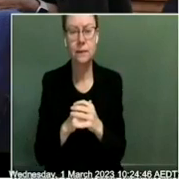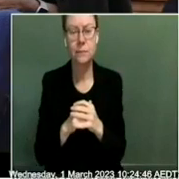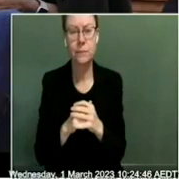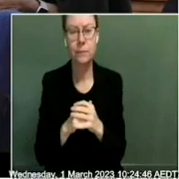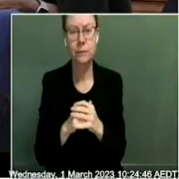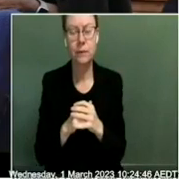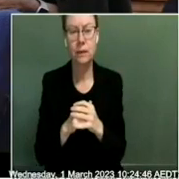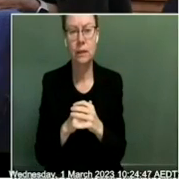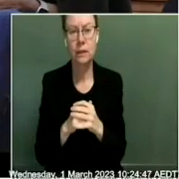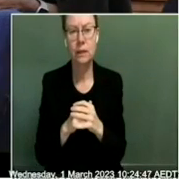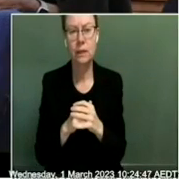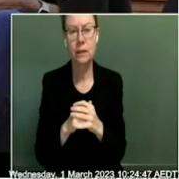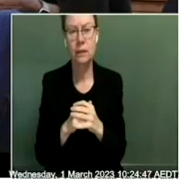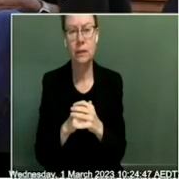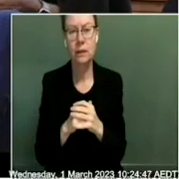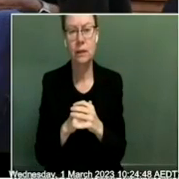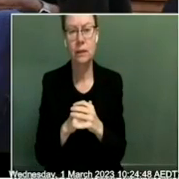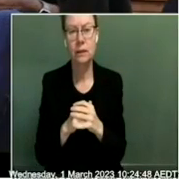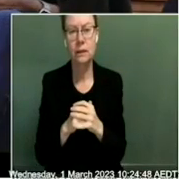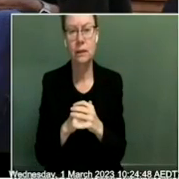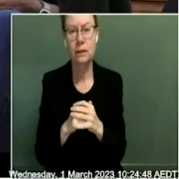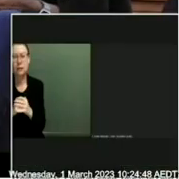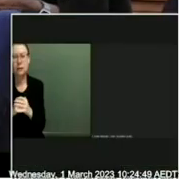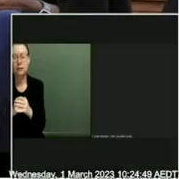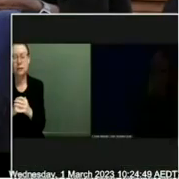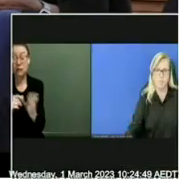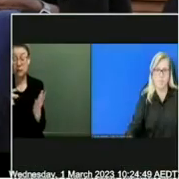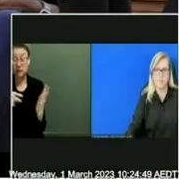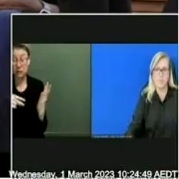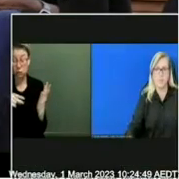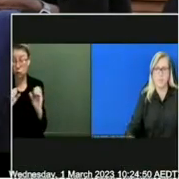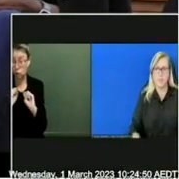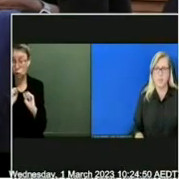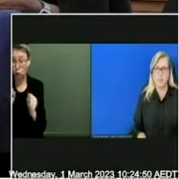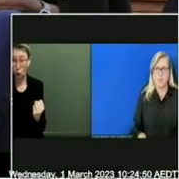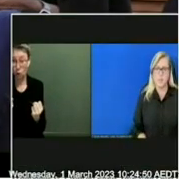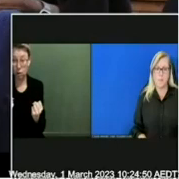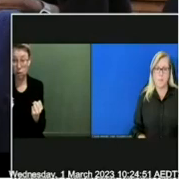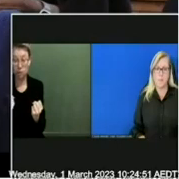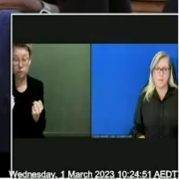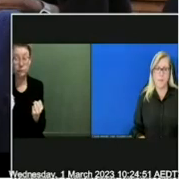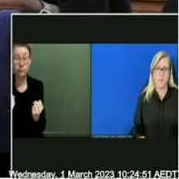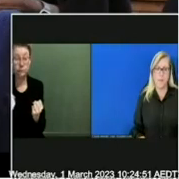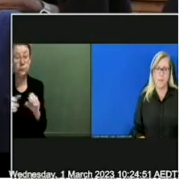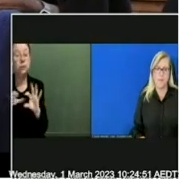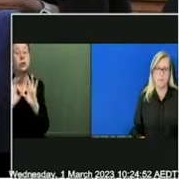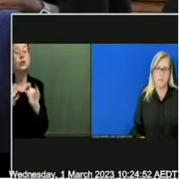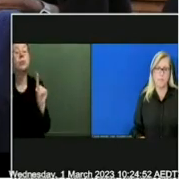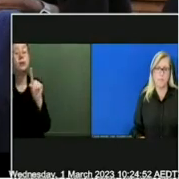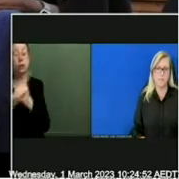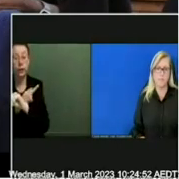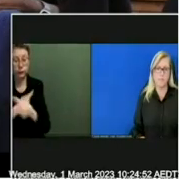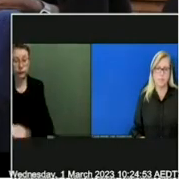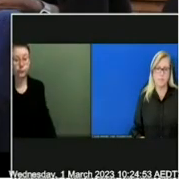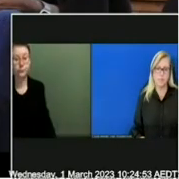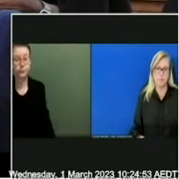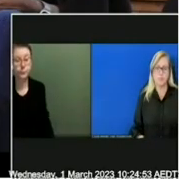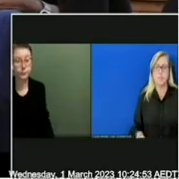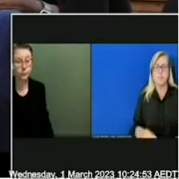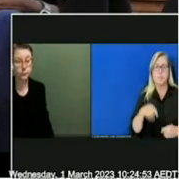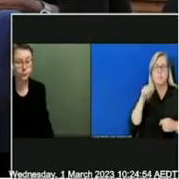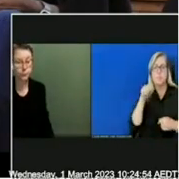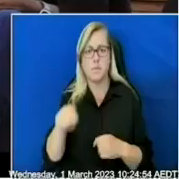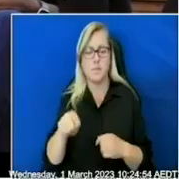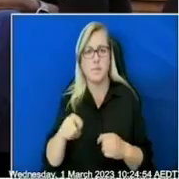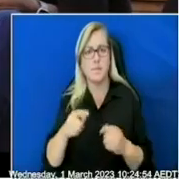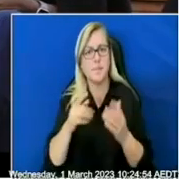And it's just shocking to read these comments about our grandparents. And then the magistrate's decision.